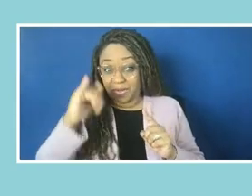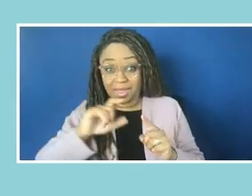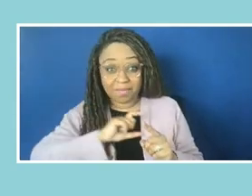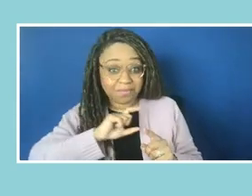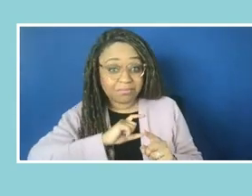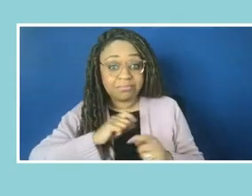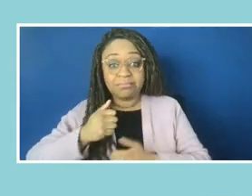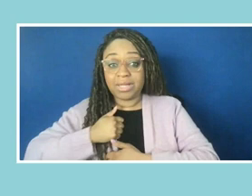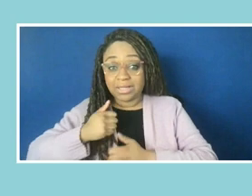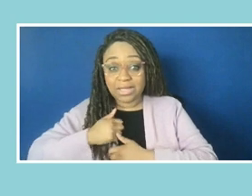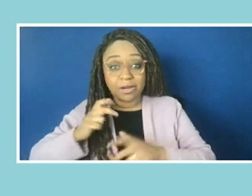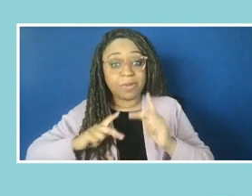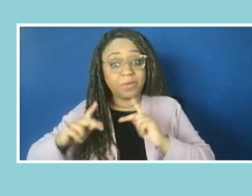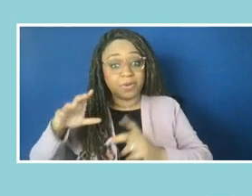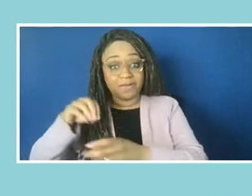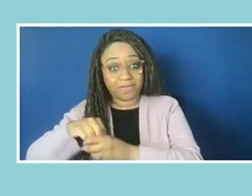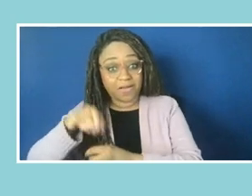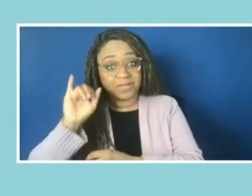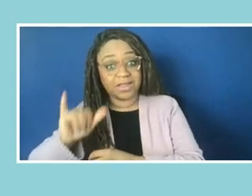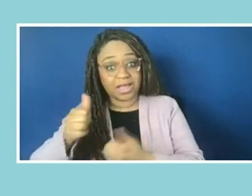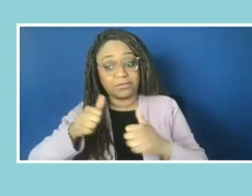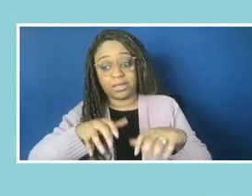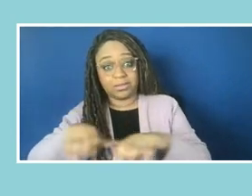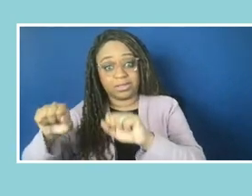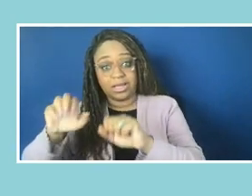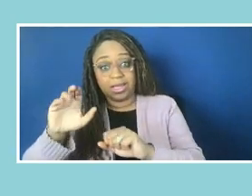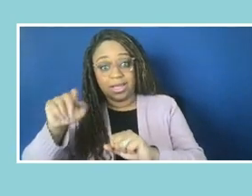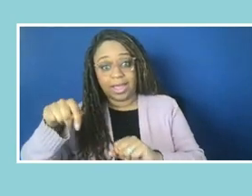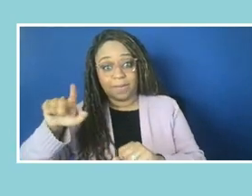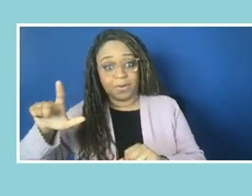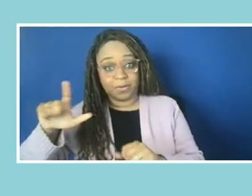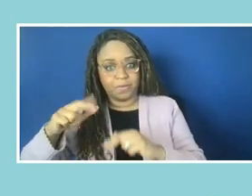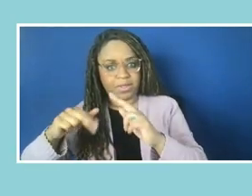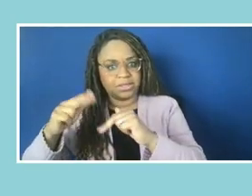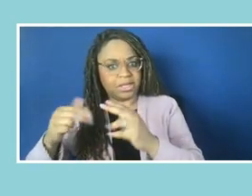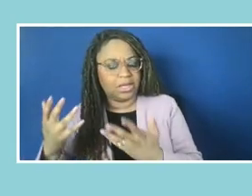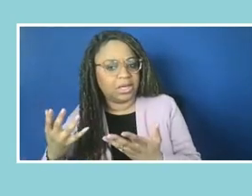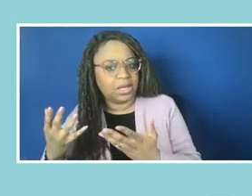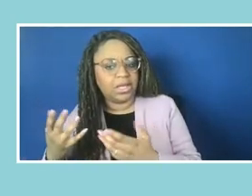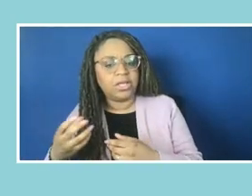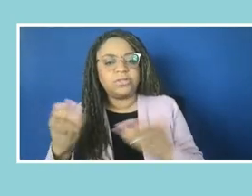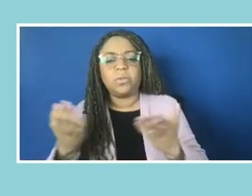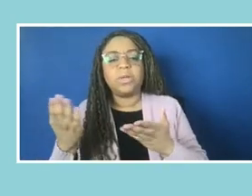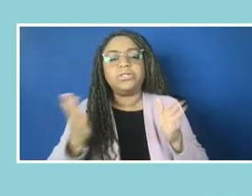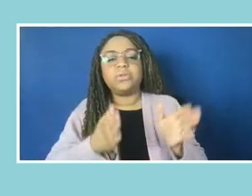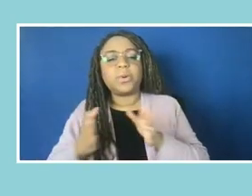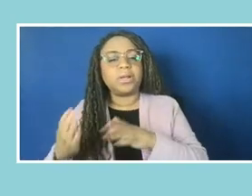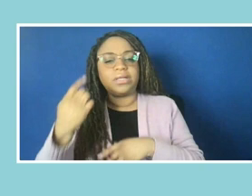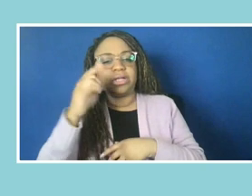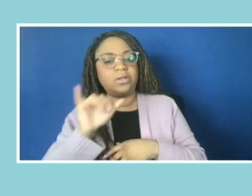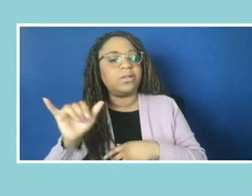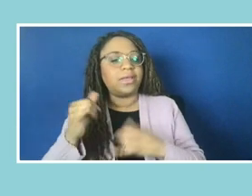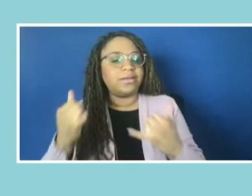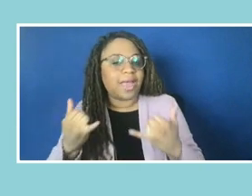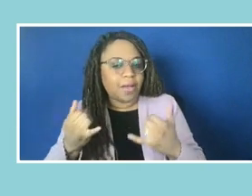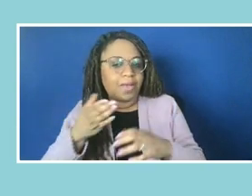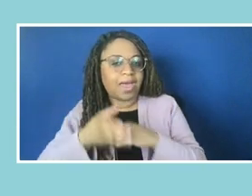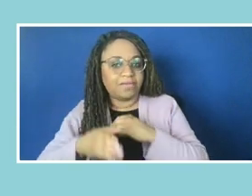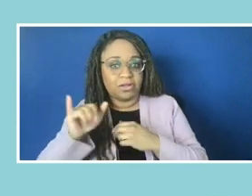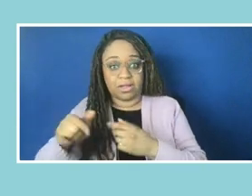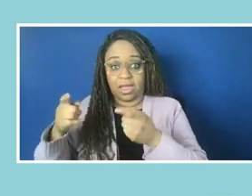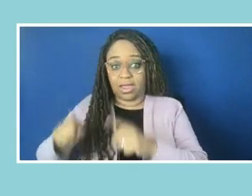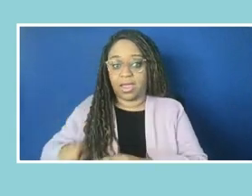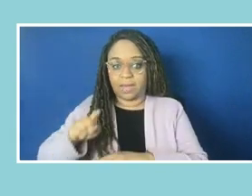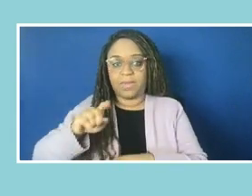and activism look like kind of post January 6th? What is it that we are now having to confront and face under